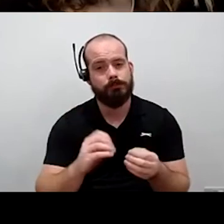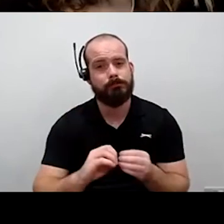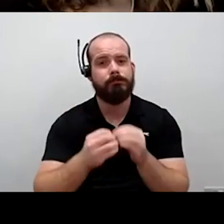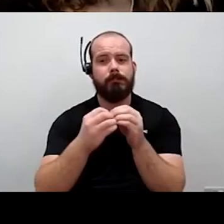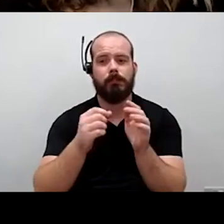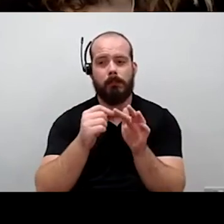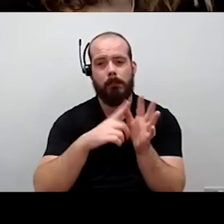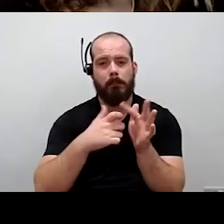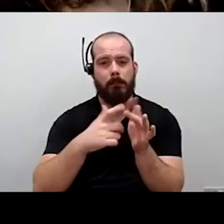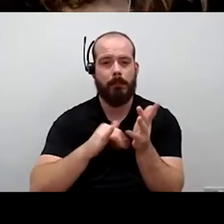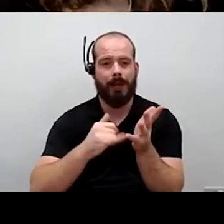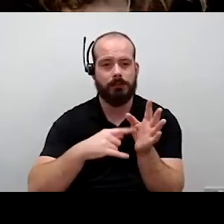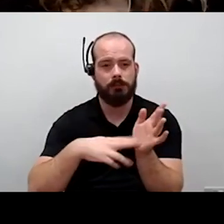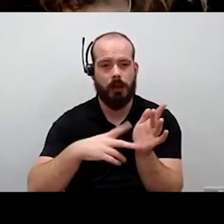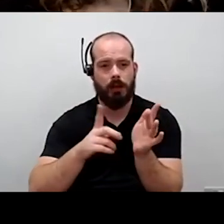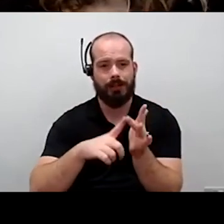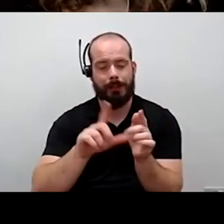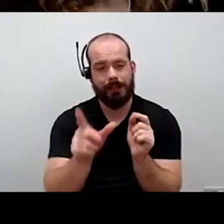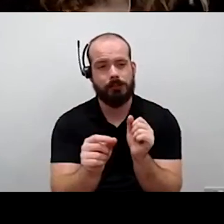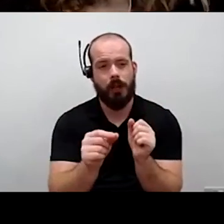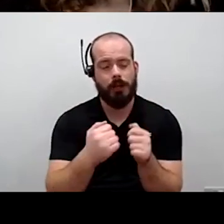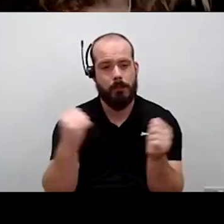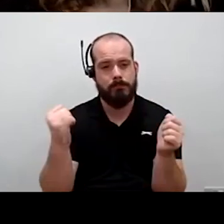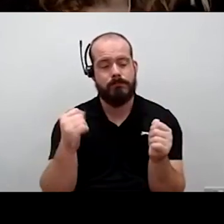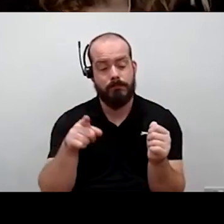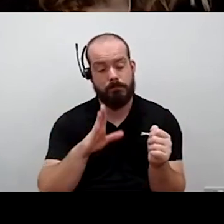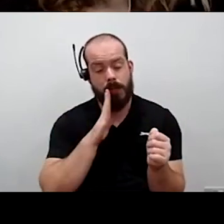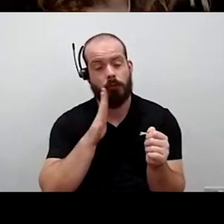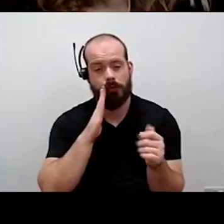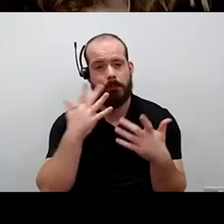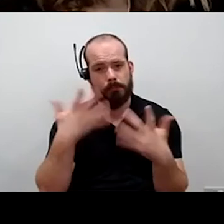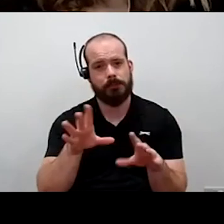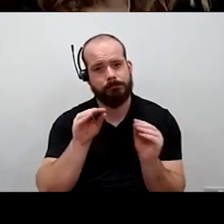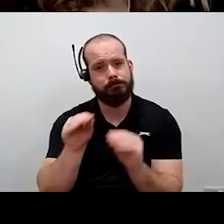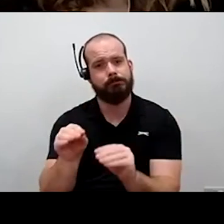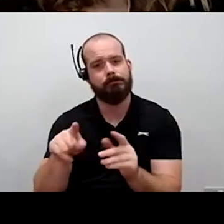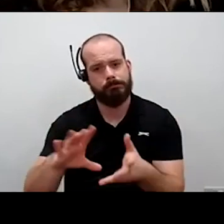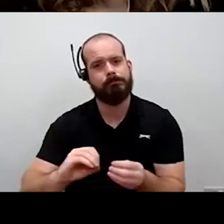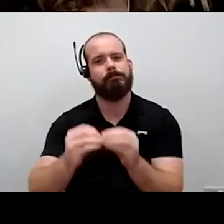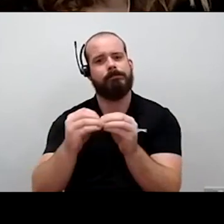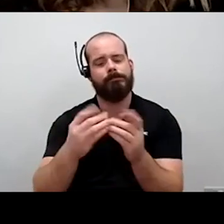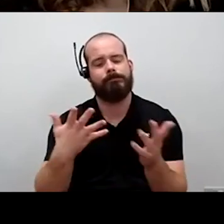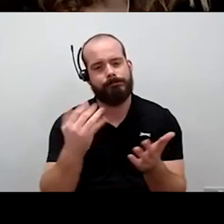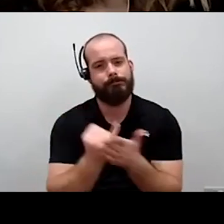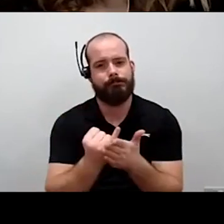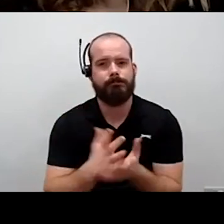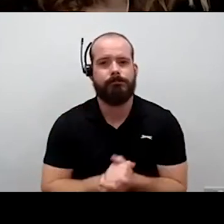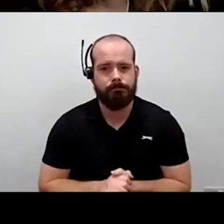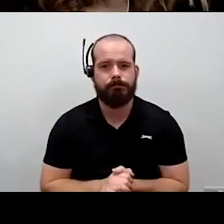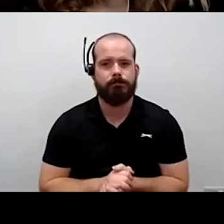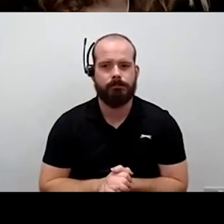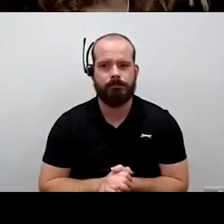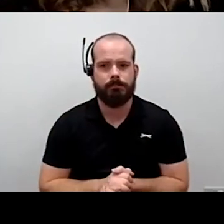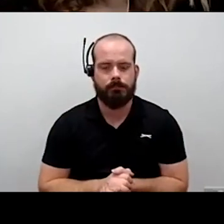bomb. That's also a Belgian, how you say it, something we